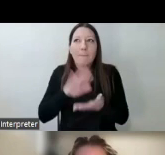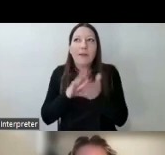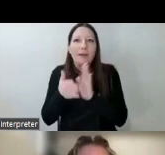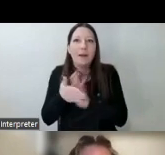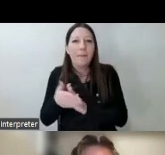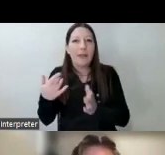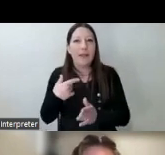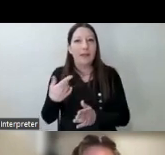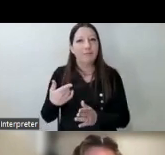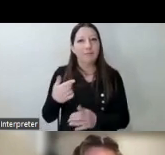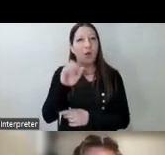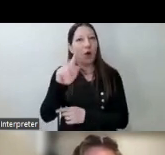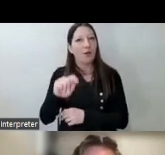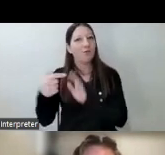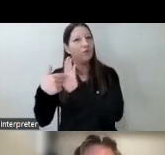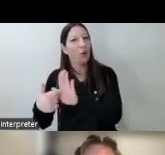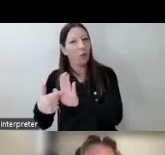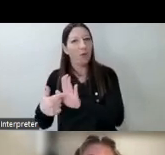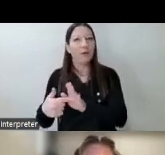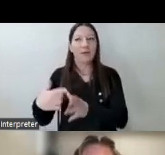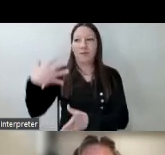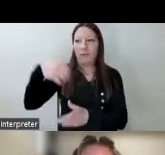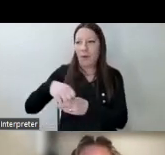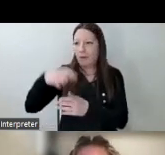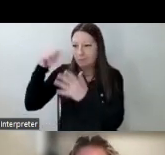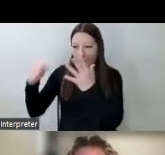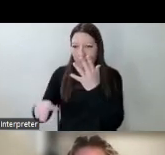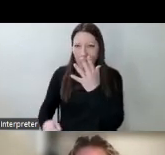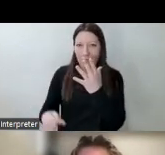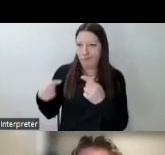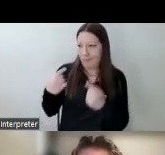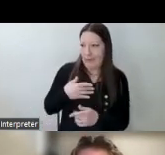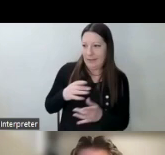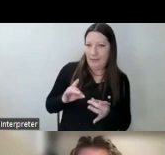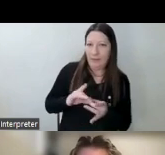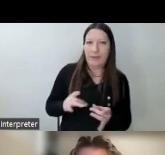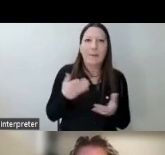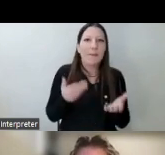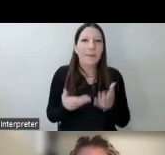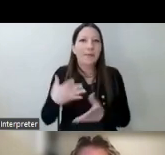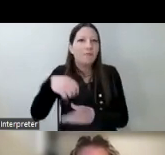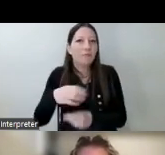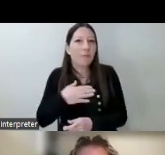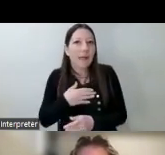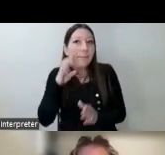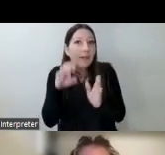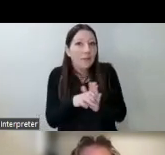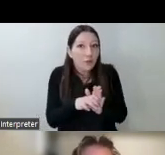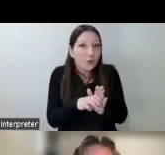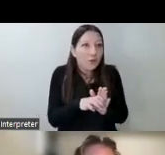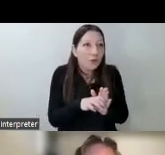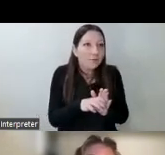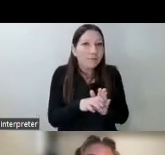marries the various elements I've pointed to. So something that perhaps collages what I've created with the stories and photos of